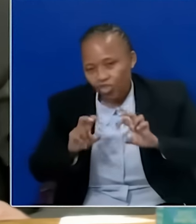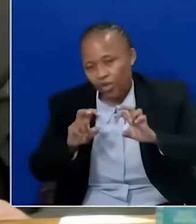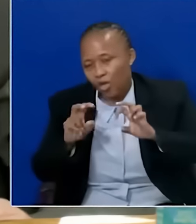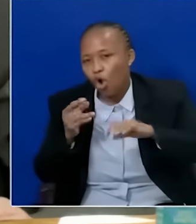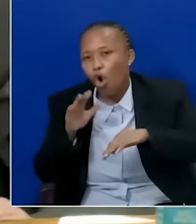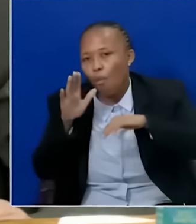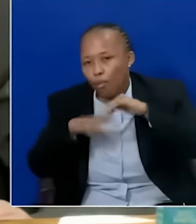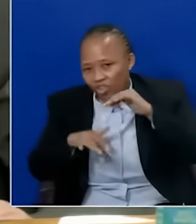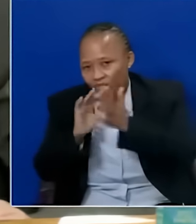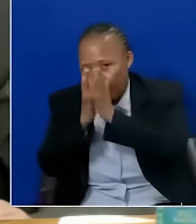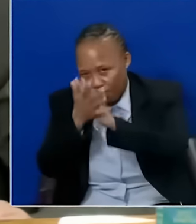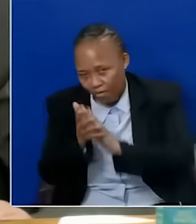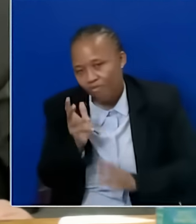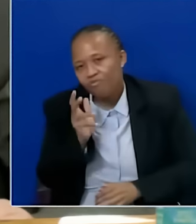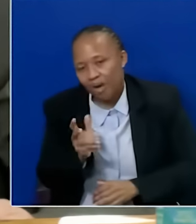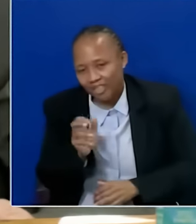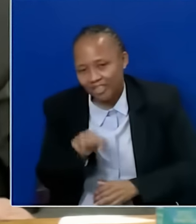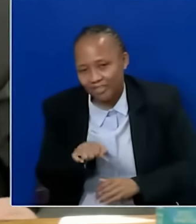But I want to interrogate the second